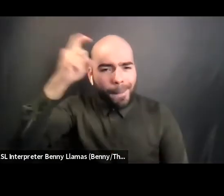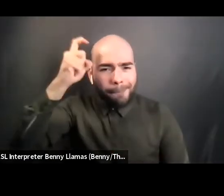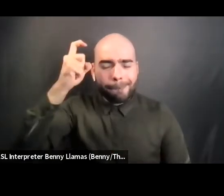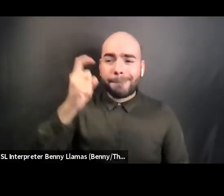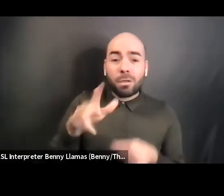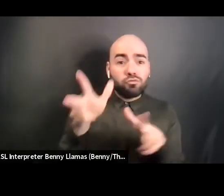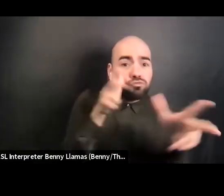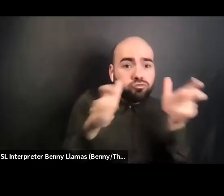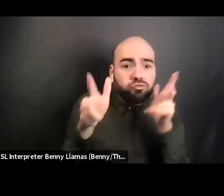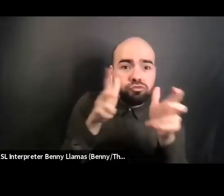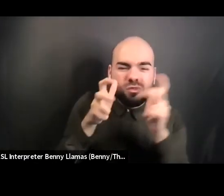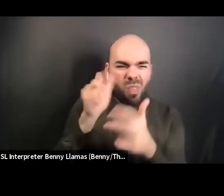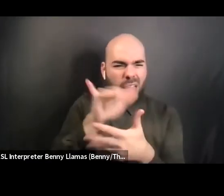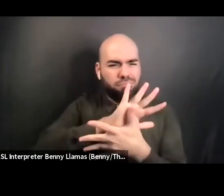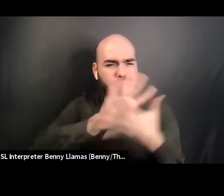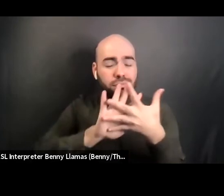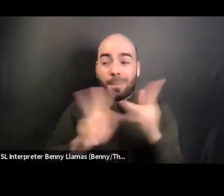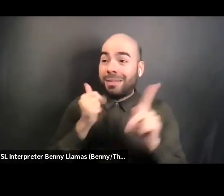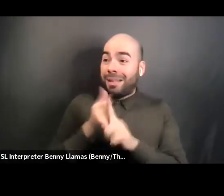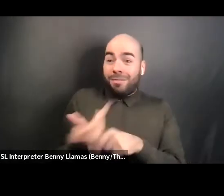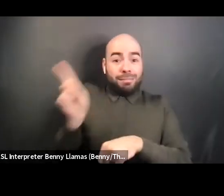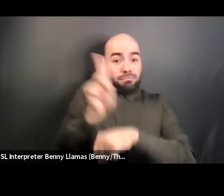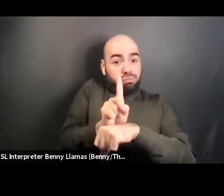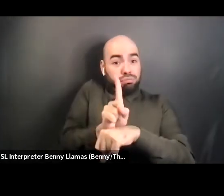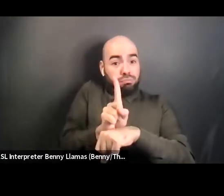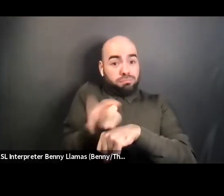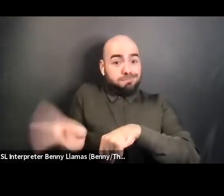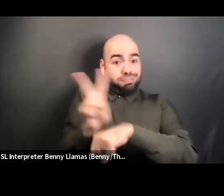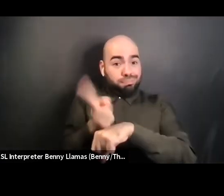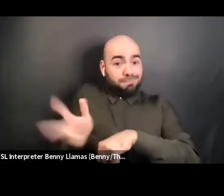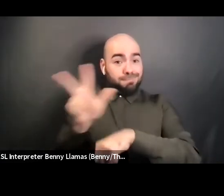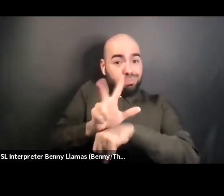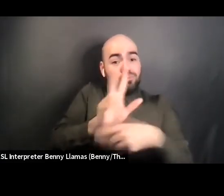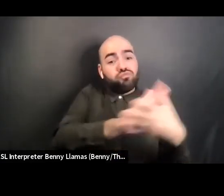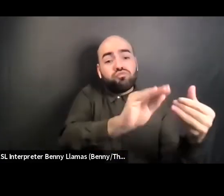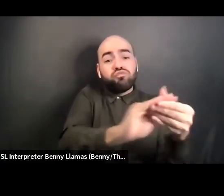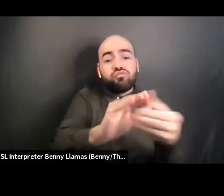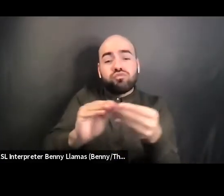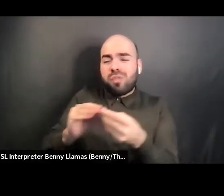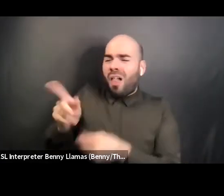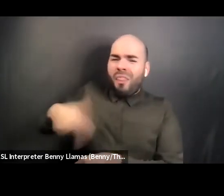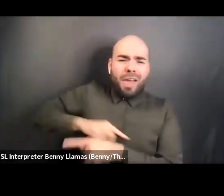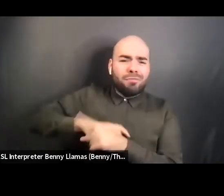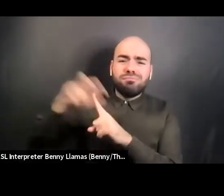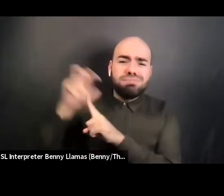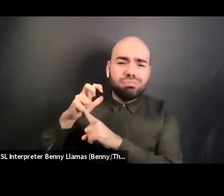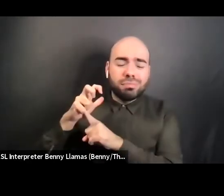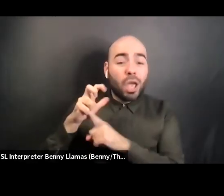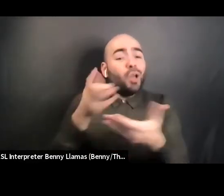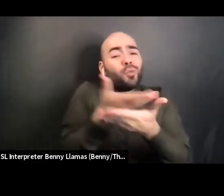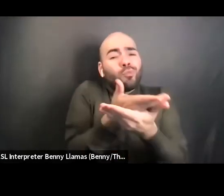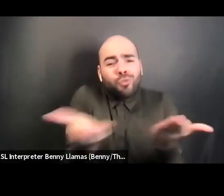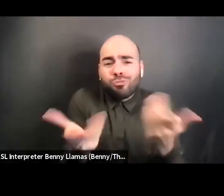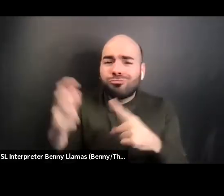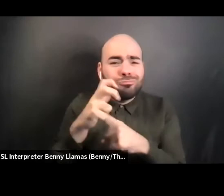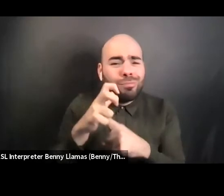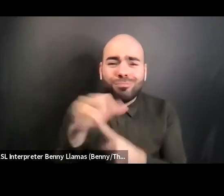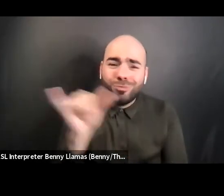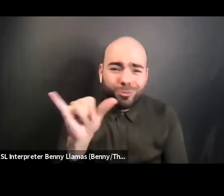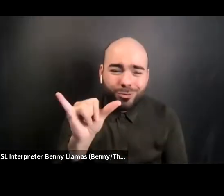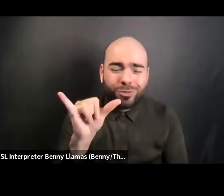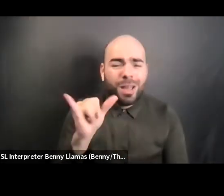are amazing and wonderful, you are also amazing and wonderful, and we are equally inspired and moved by the work that you are